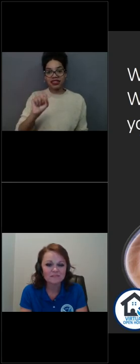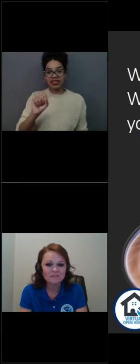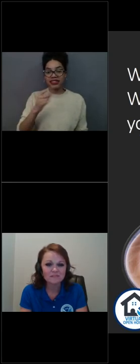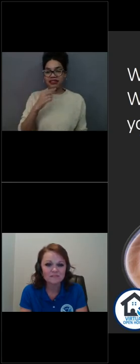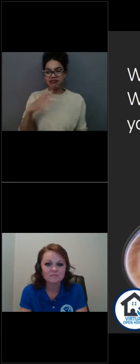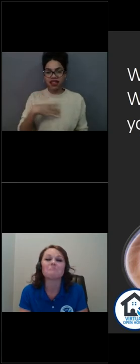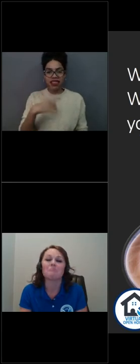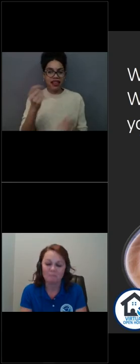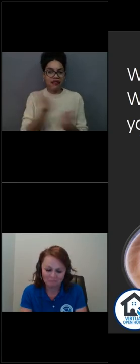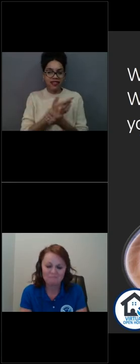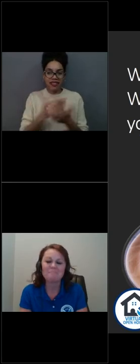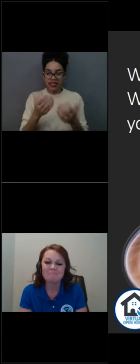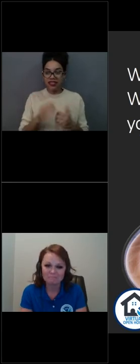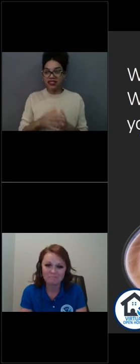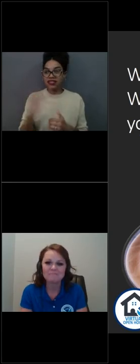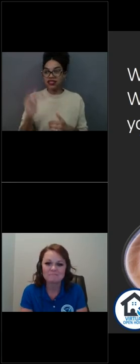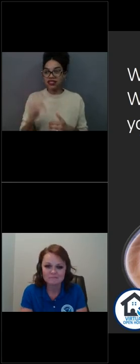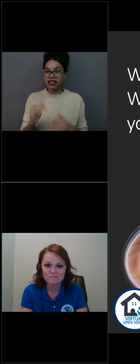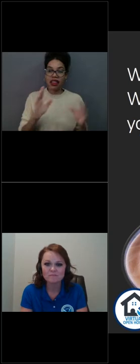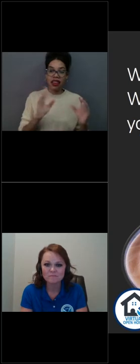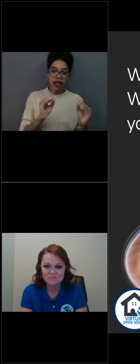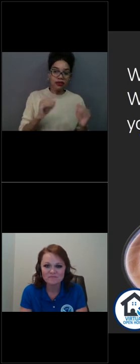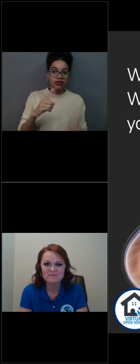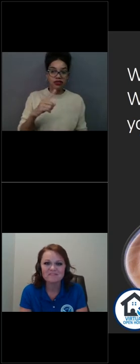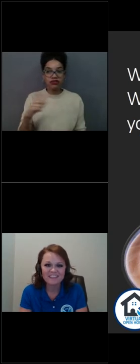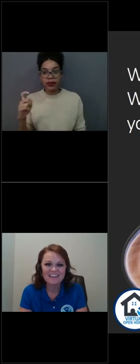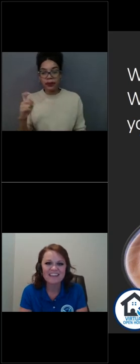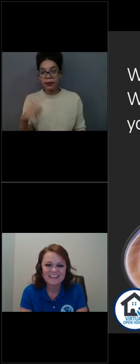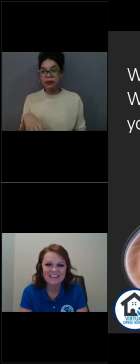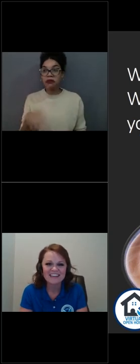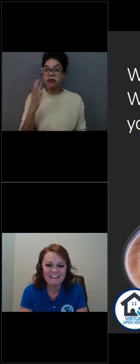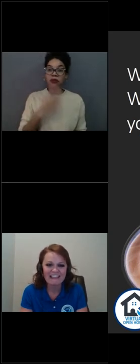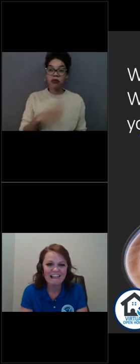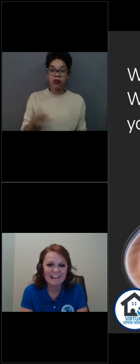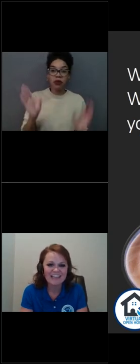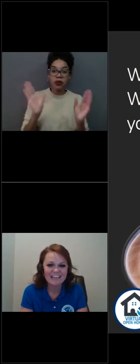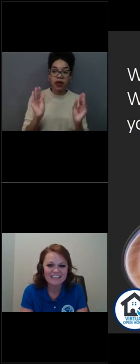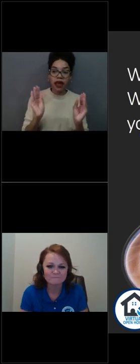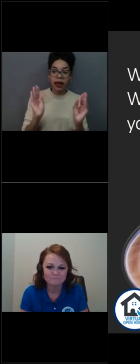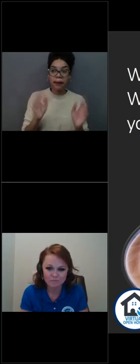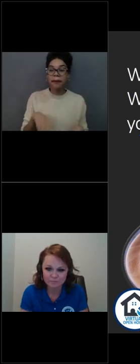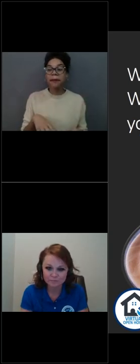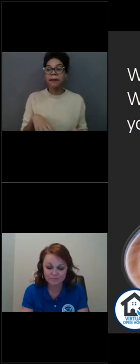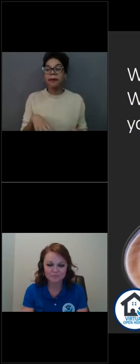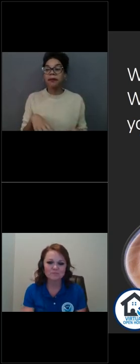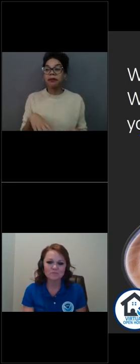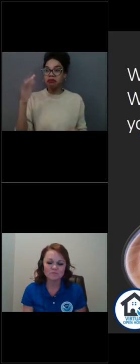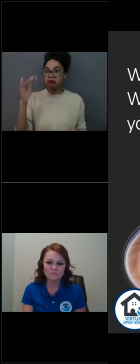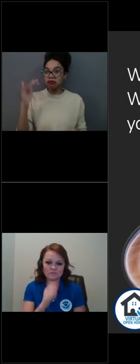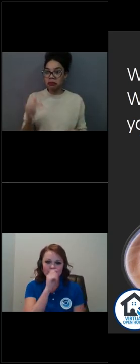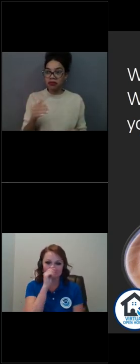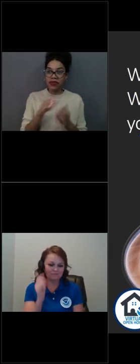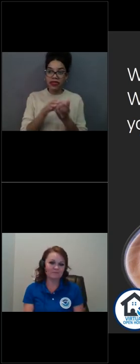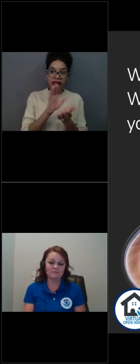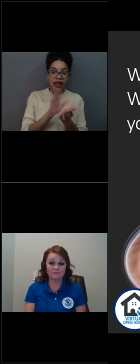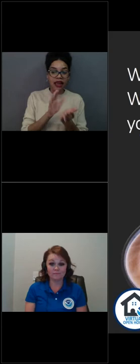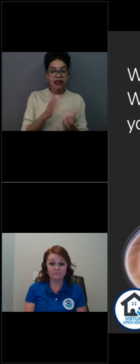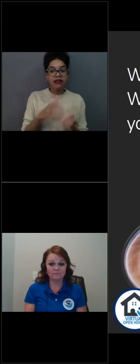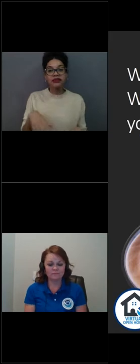and shrimp. Oh, Anthony, blue crab. I could keep going out. Let's see. We have clams, lobster, and